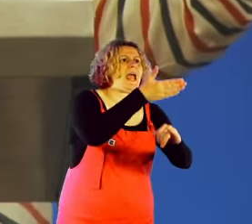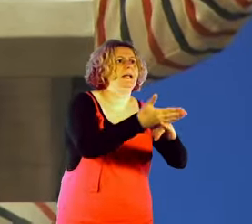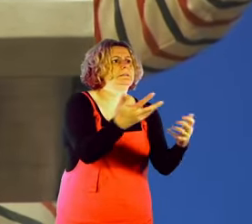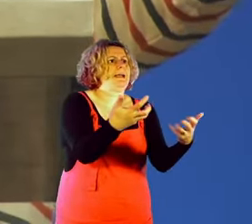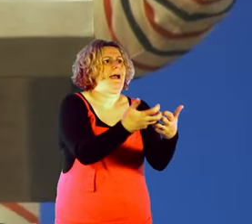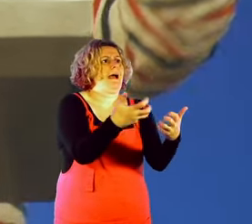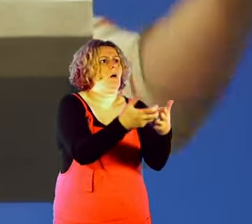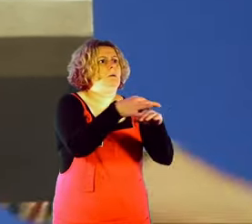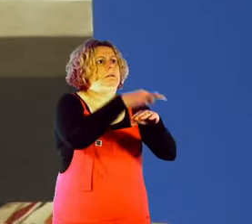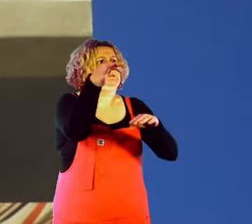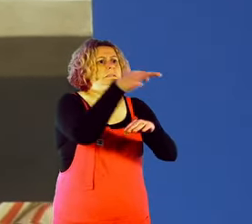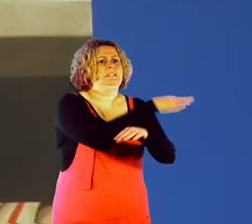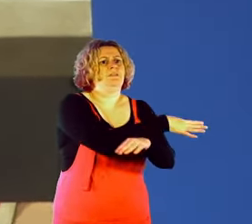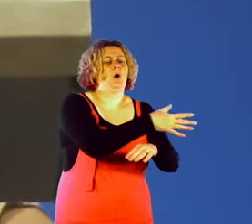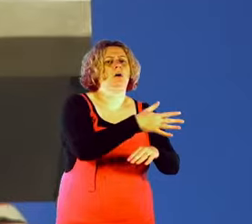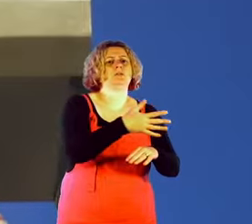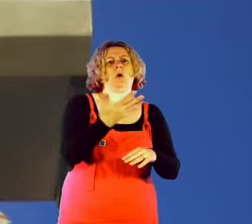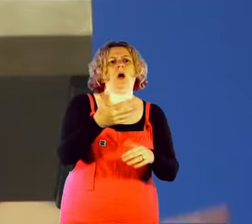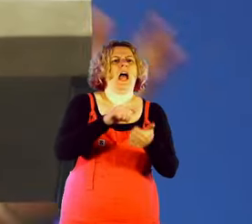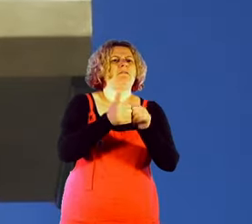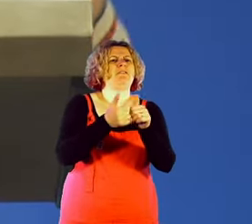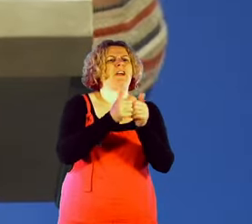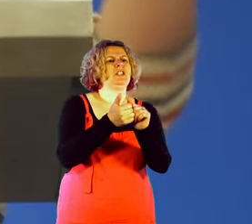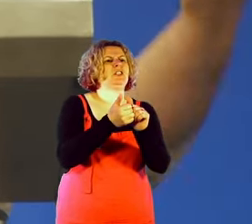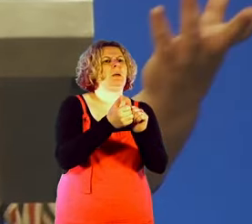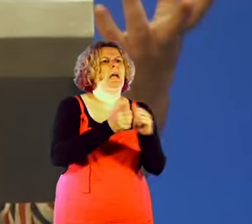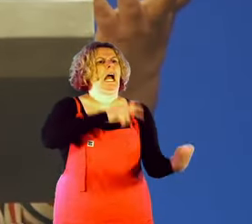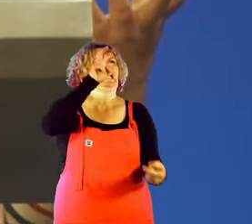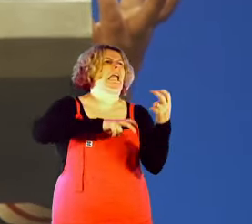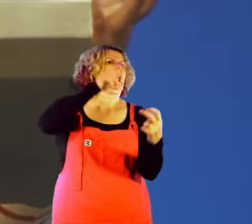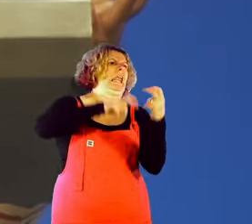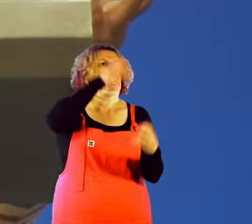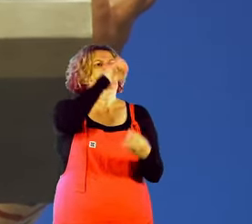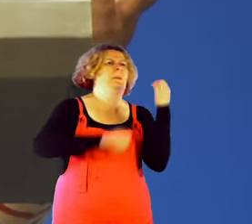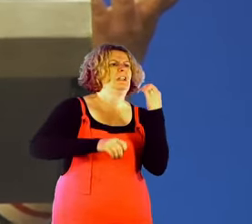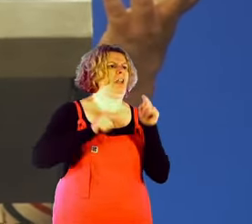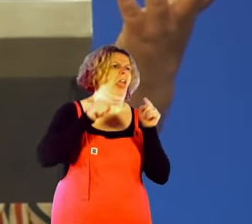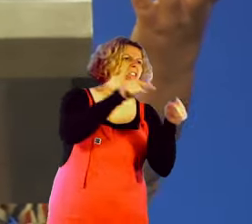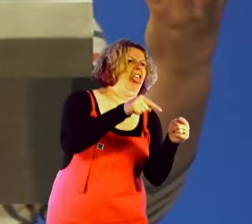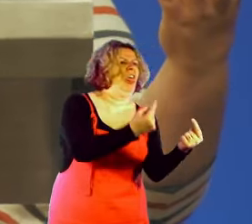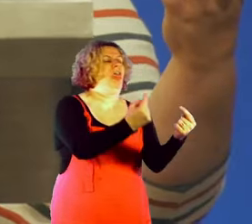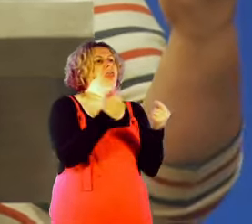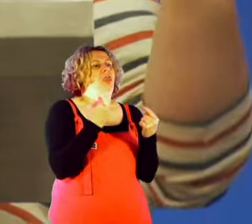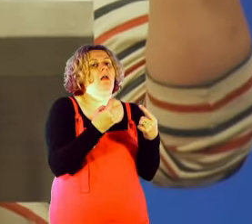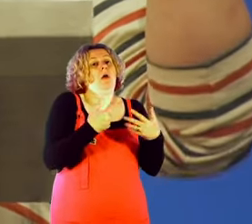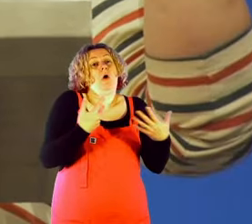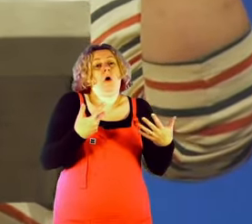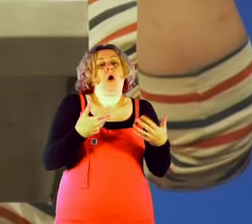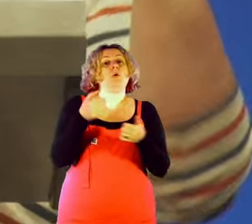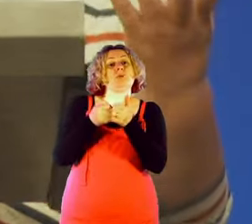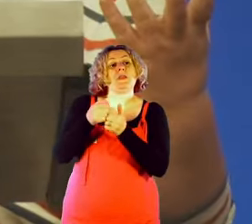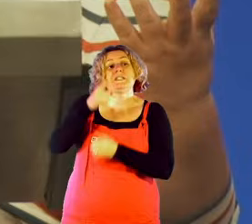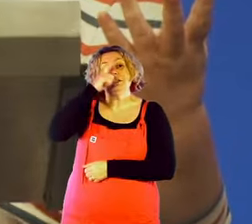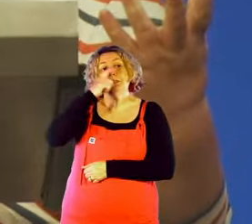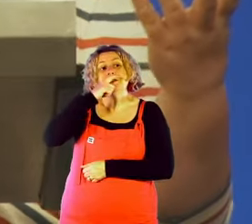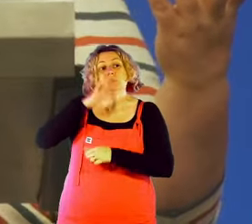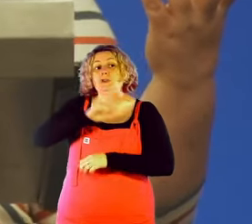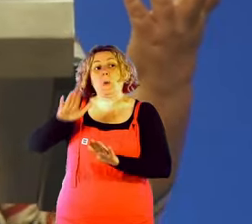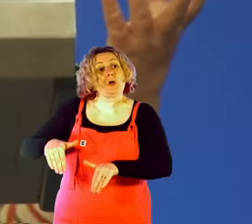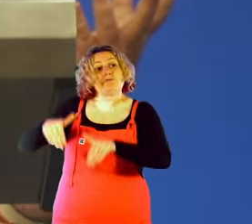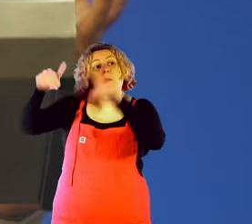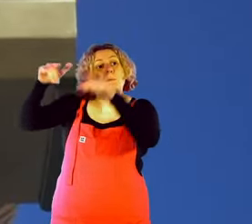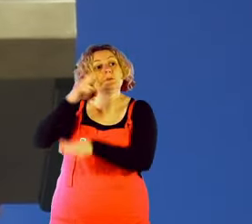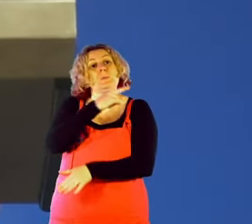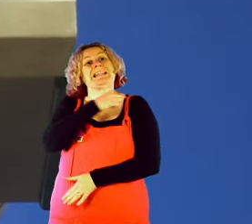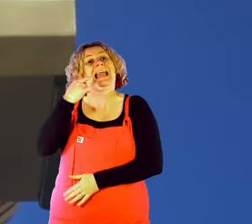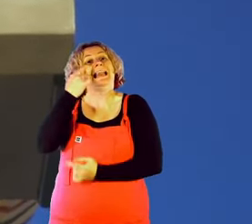friendship descends into bitching and fighting. And not every brother and sister grow up to kill each other. It is true that